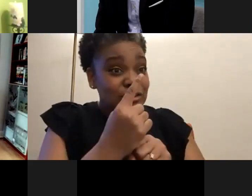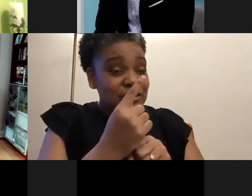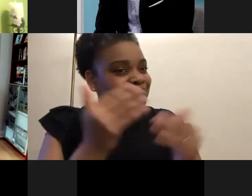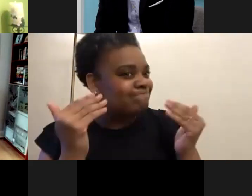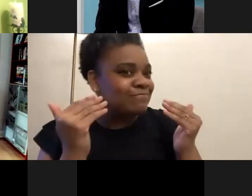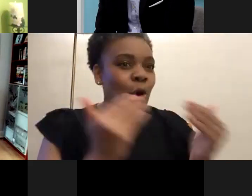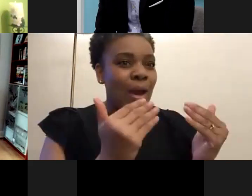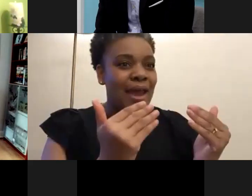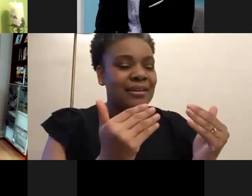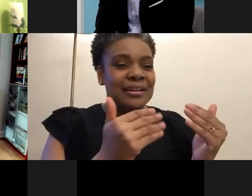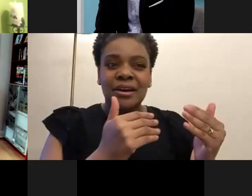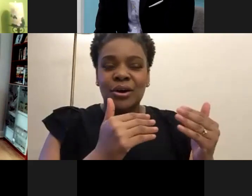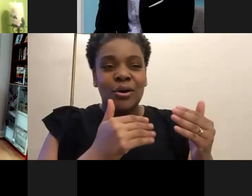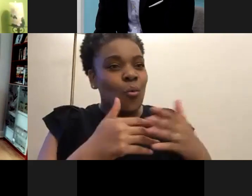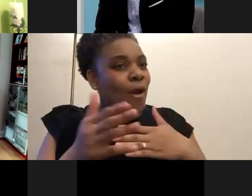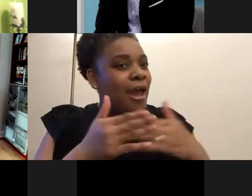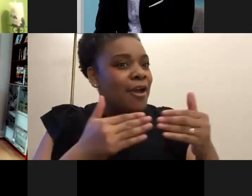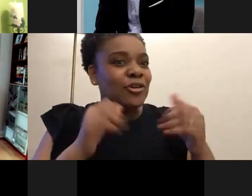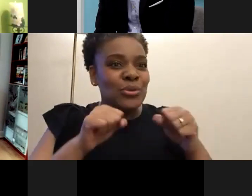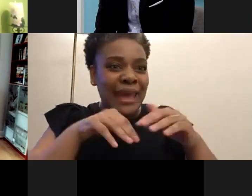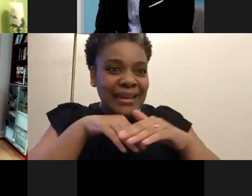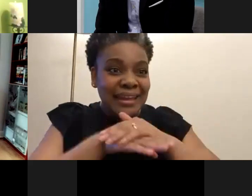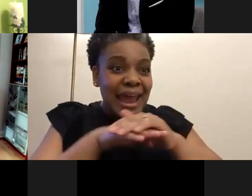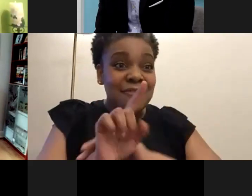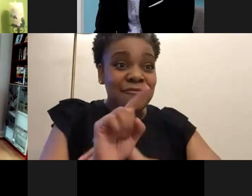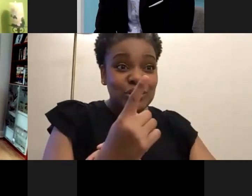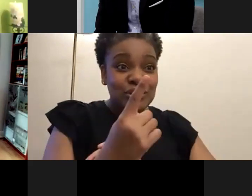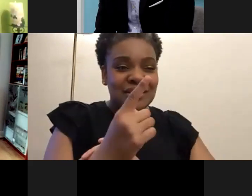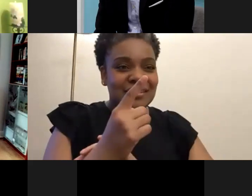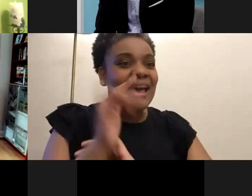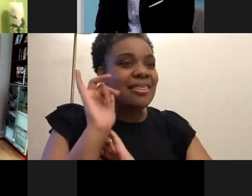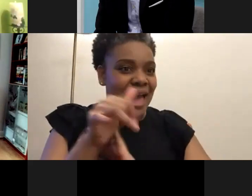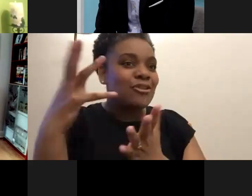get in first, that's where you should go when choosing between those two.